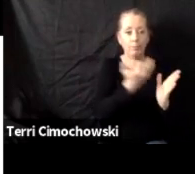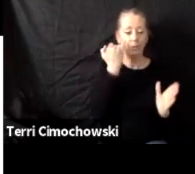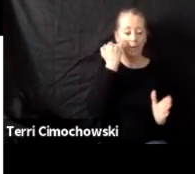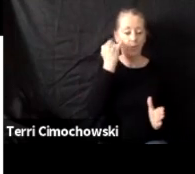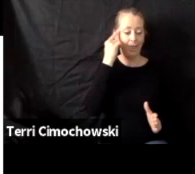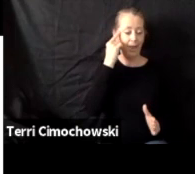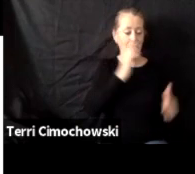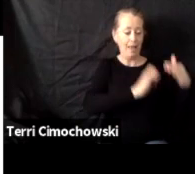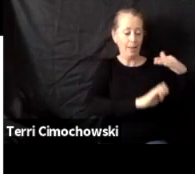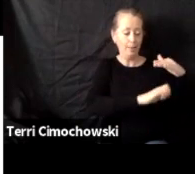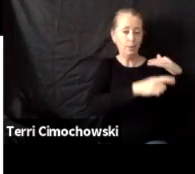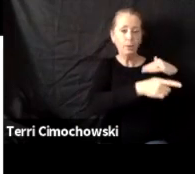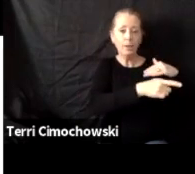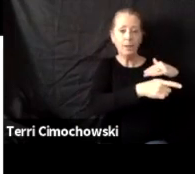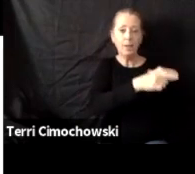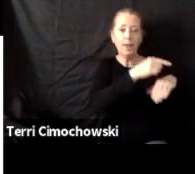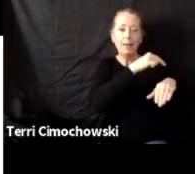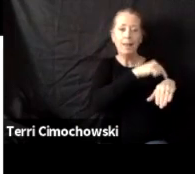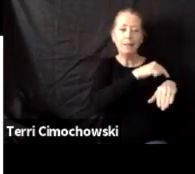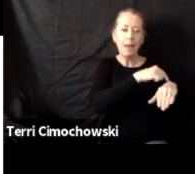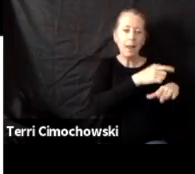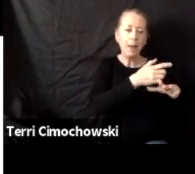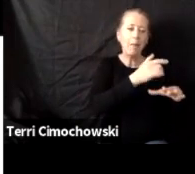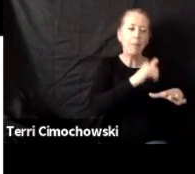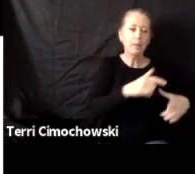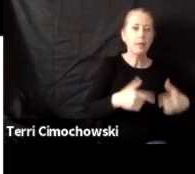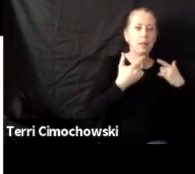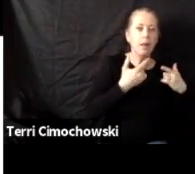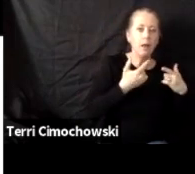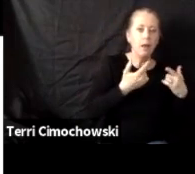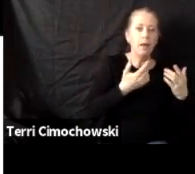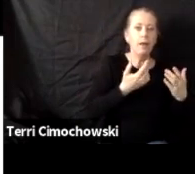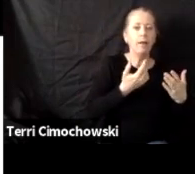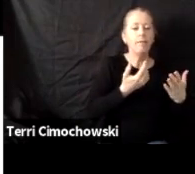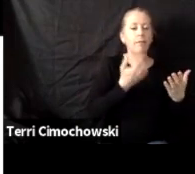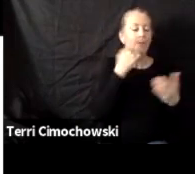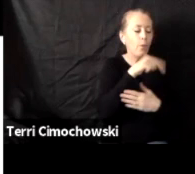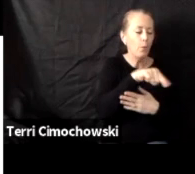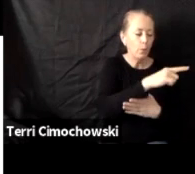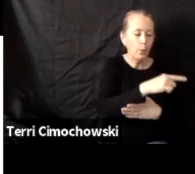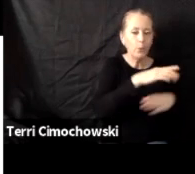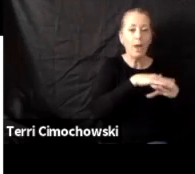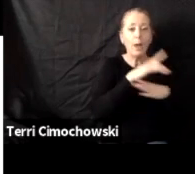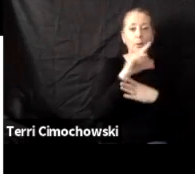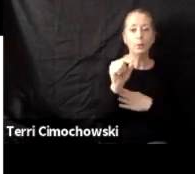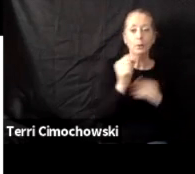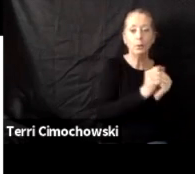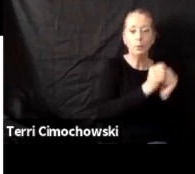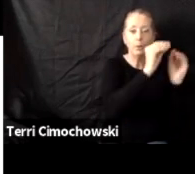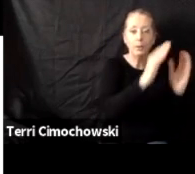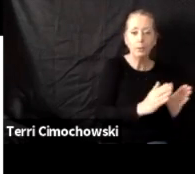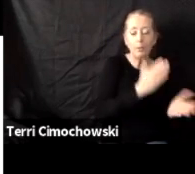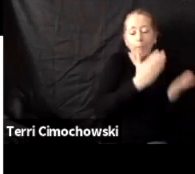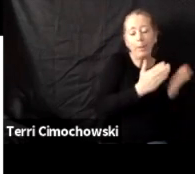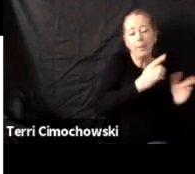the elementary, the time that is live or synchronous for students on Zoom with their teacher may